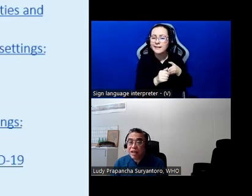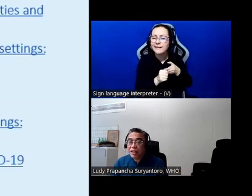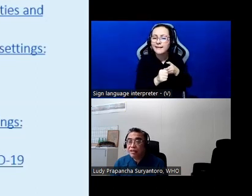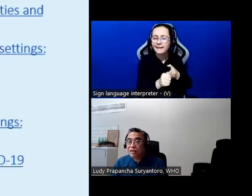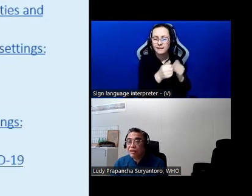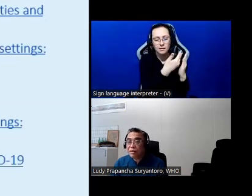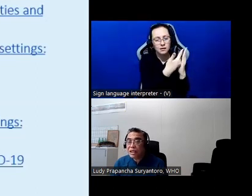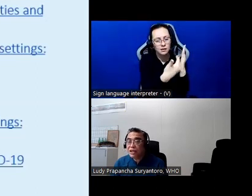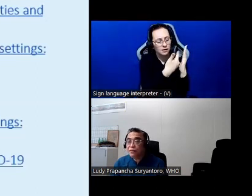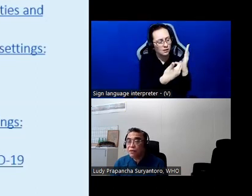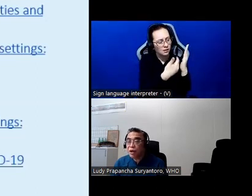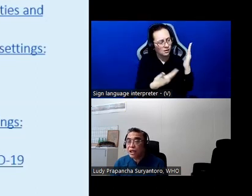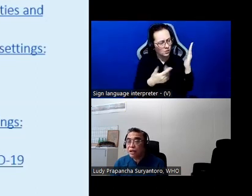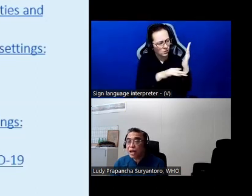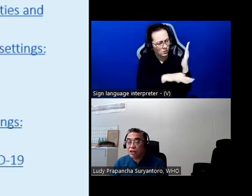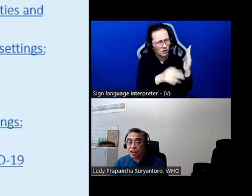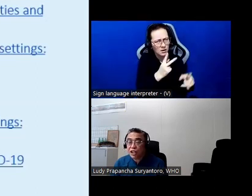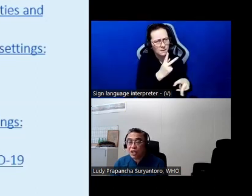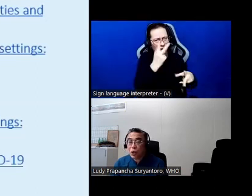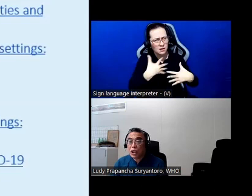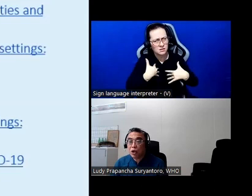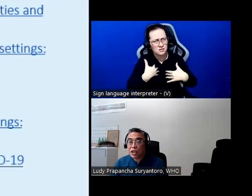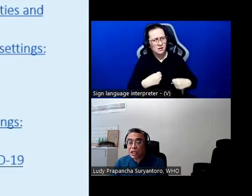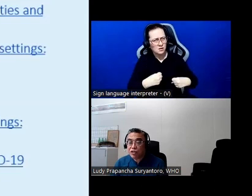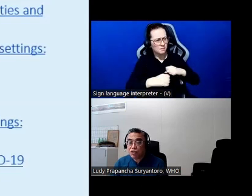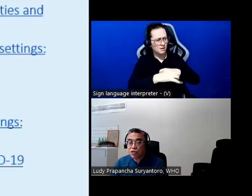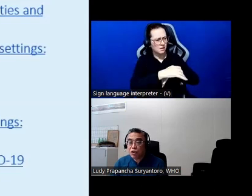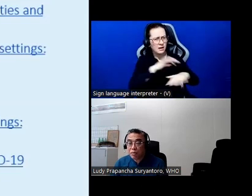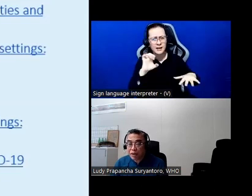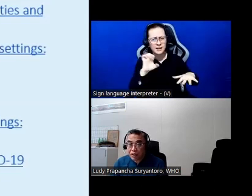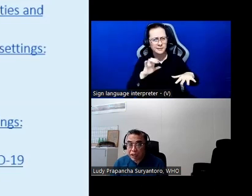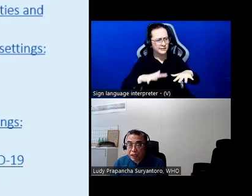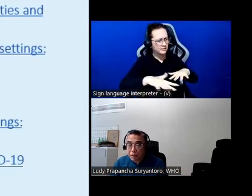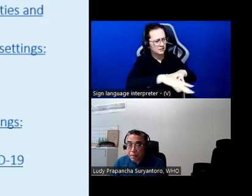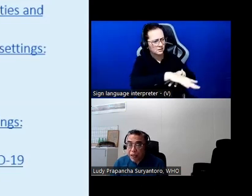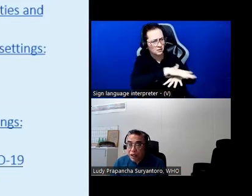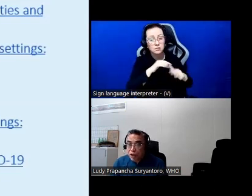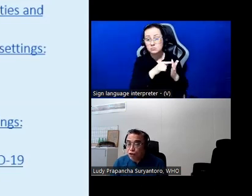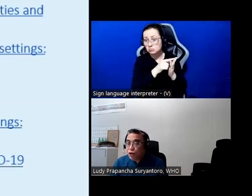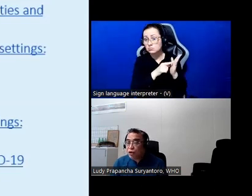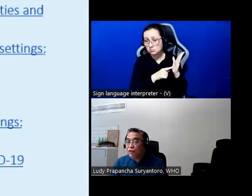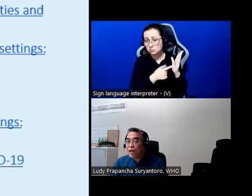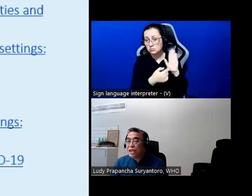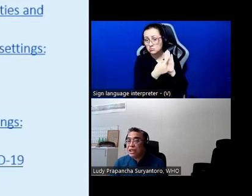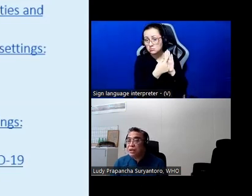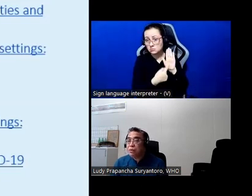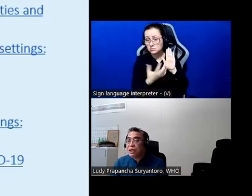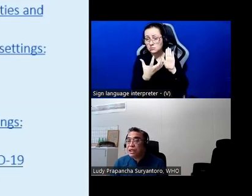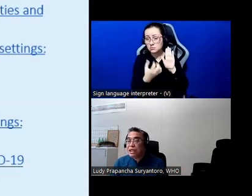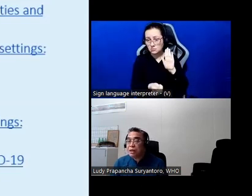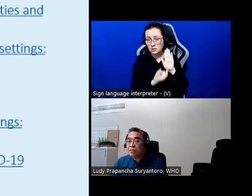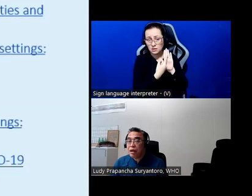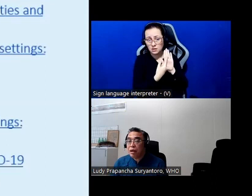settings. This is particularly for the national and local authorities to collaborate together. During the COVID-19,